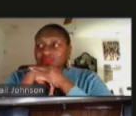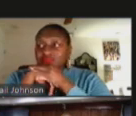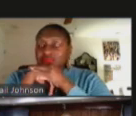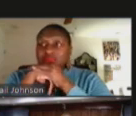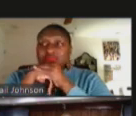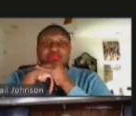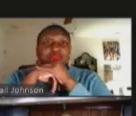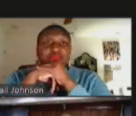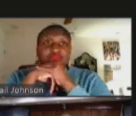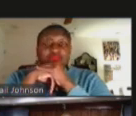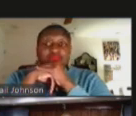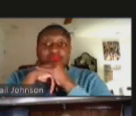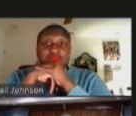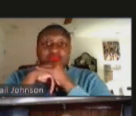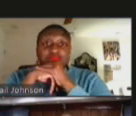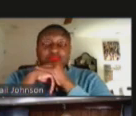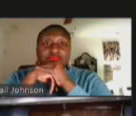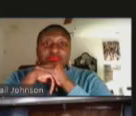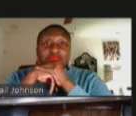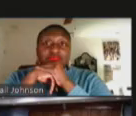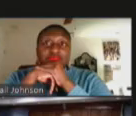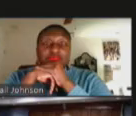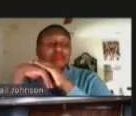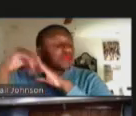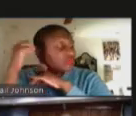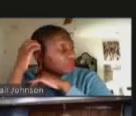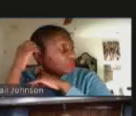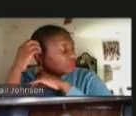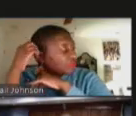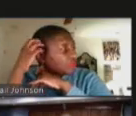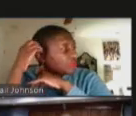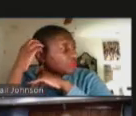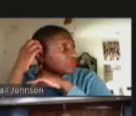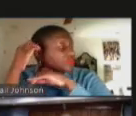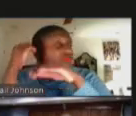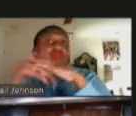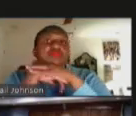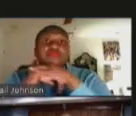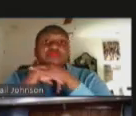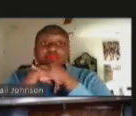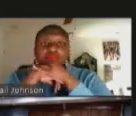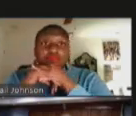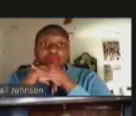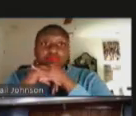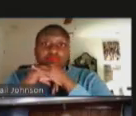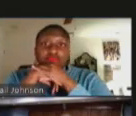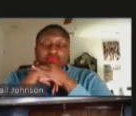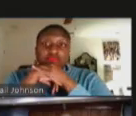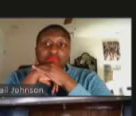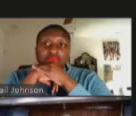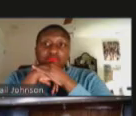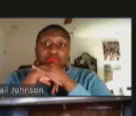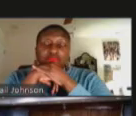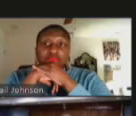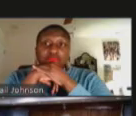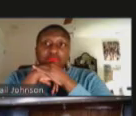Thank you. Thank you. I do have a question since, will there be doctors on the premise also in